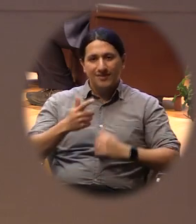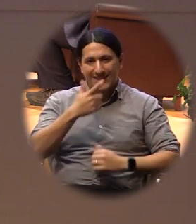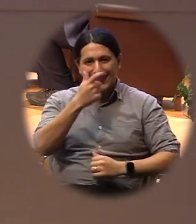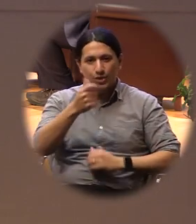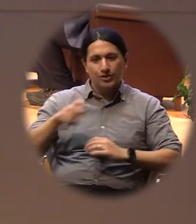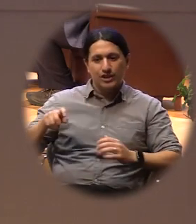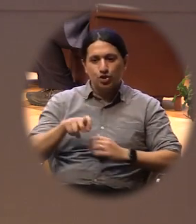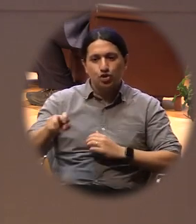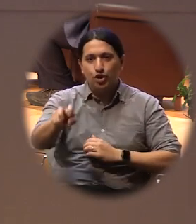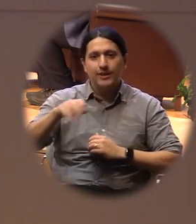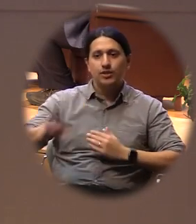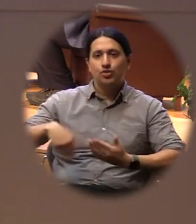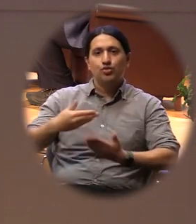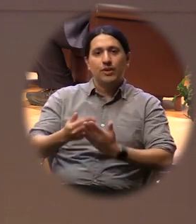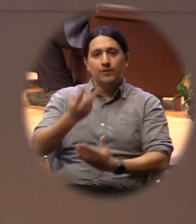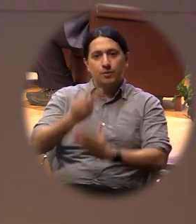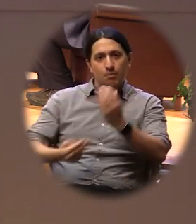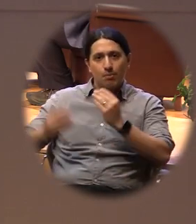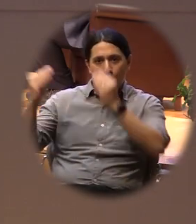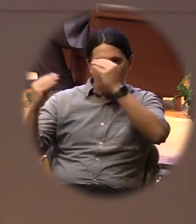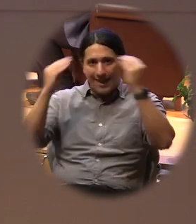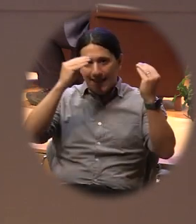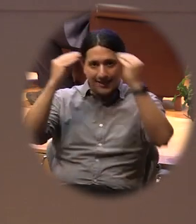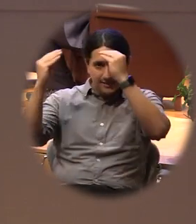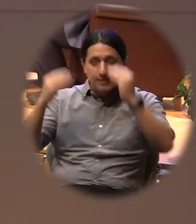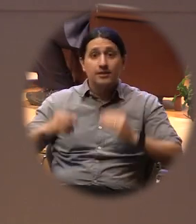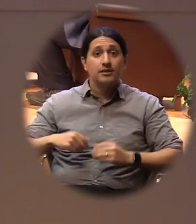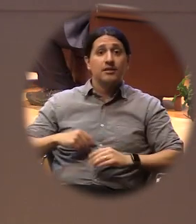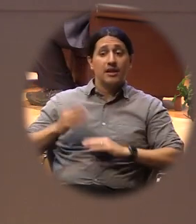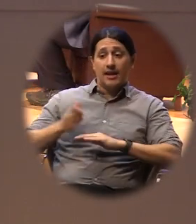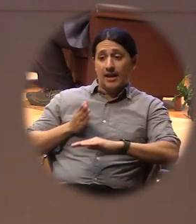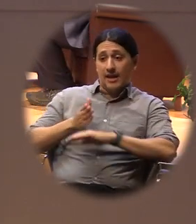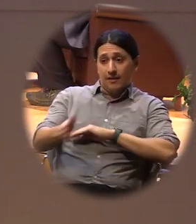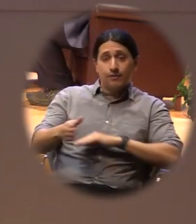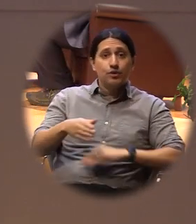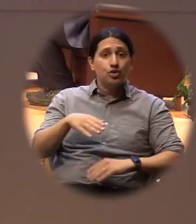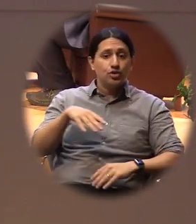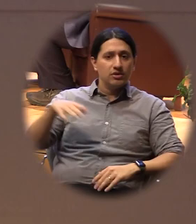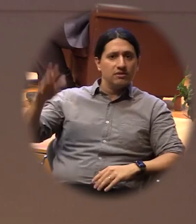places. After the phase of childhood during which I thought I would